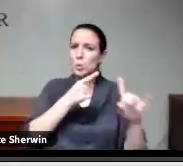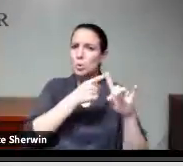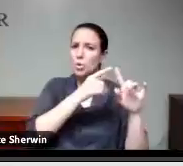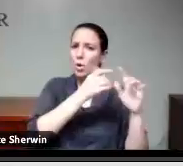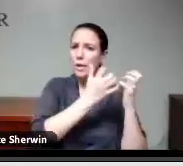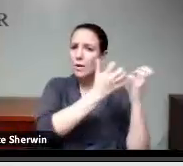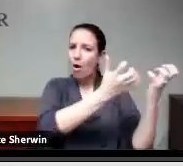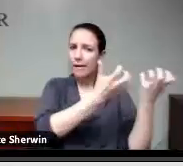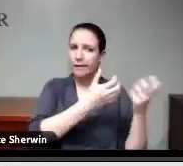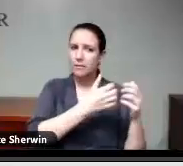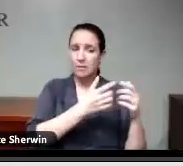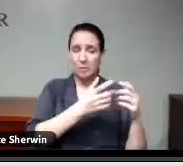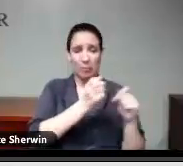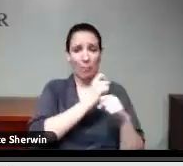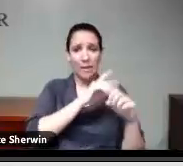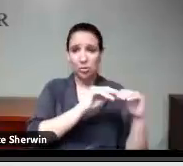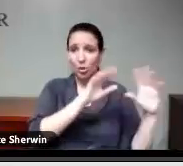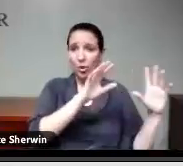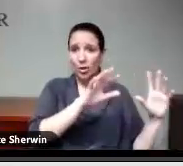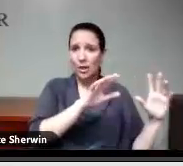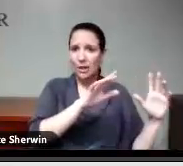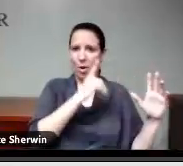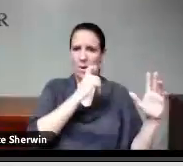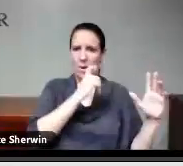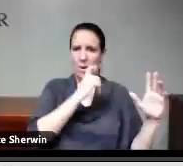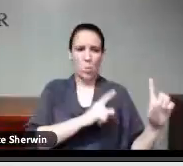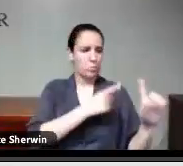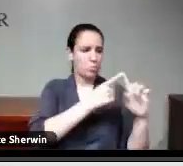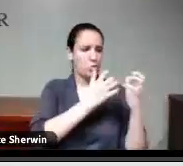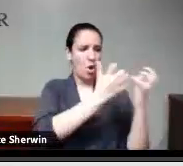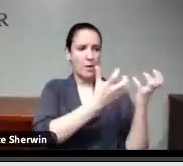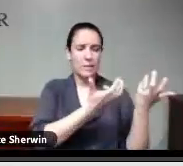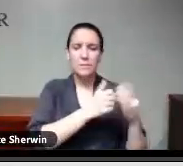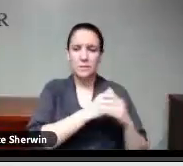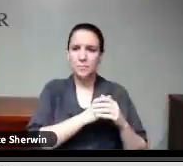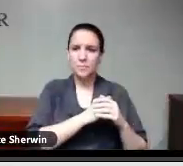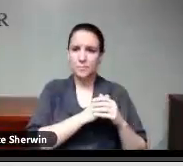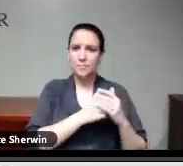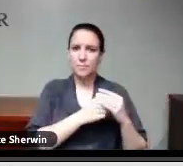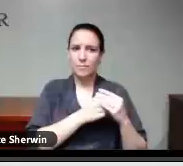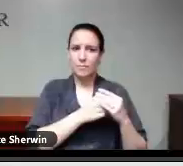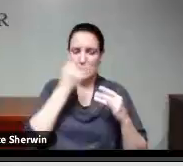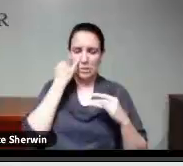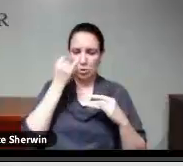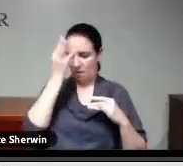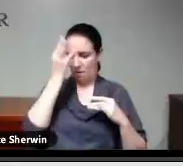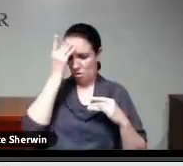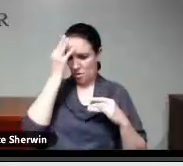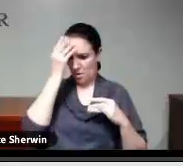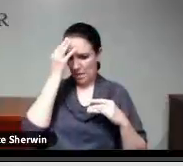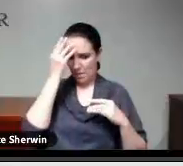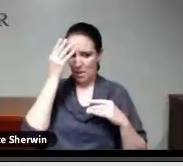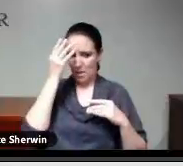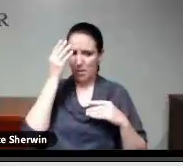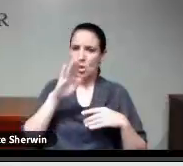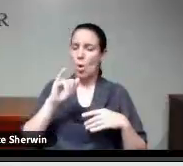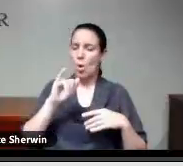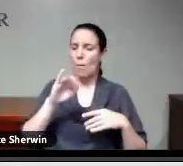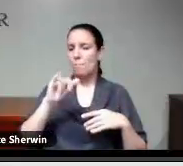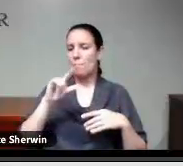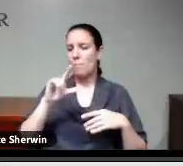being very clear about who your target audience is. So when you're thinking about things like bibliographic training or